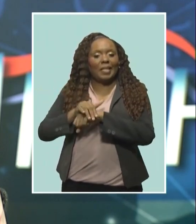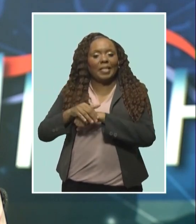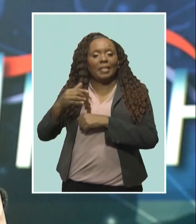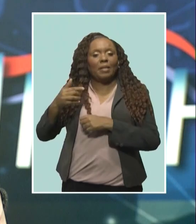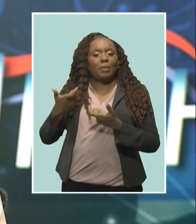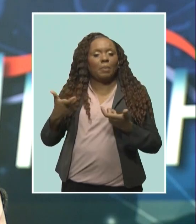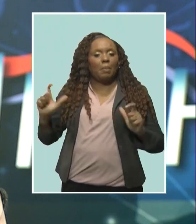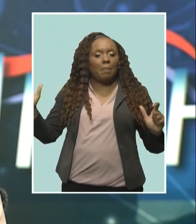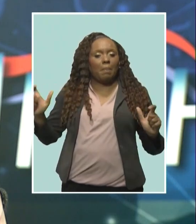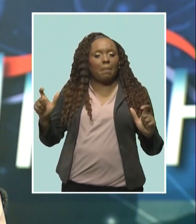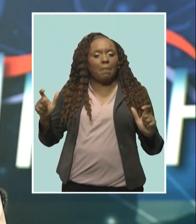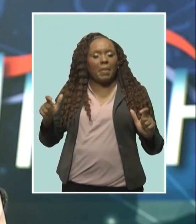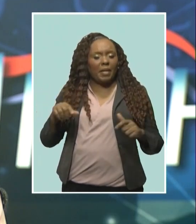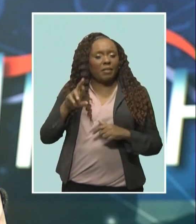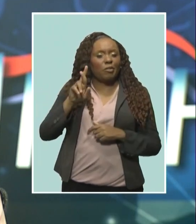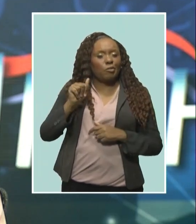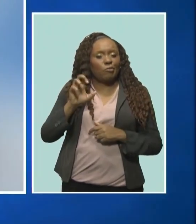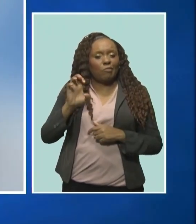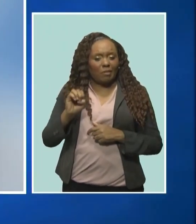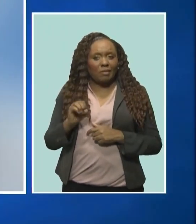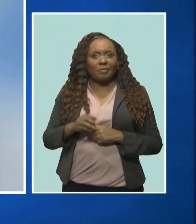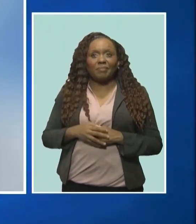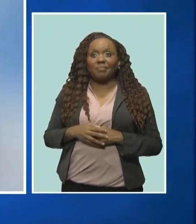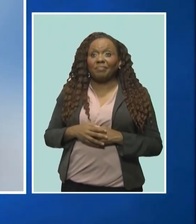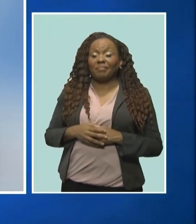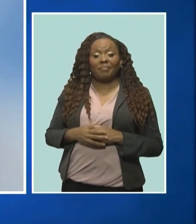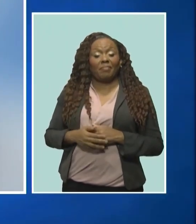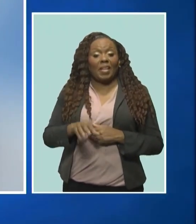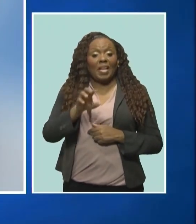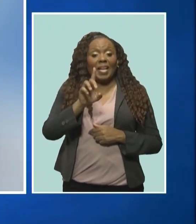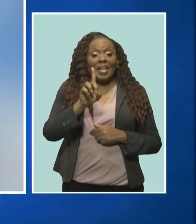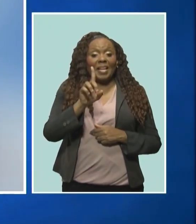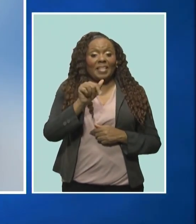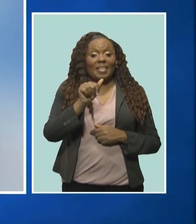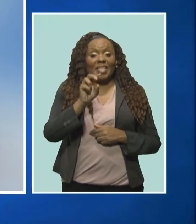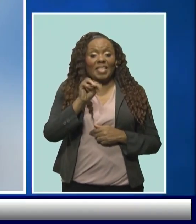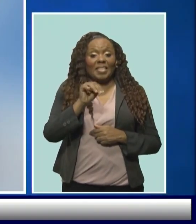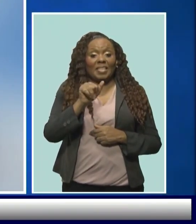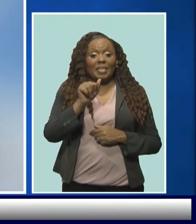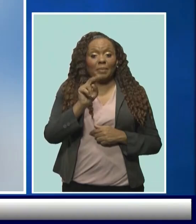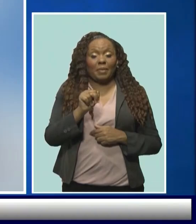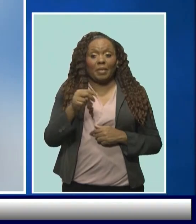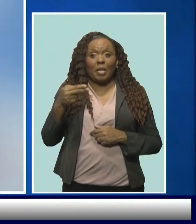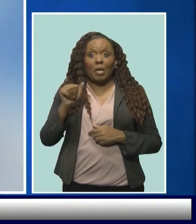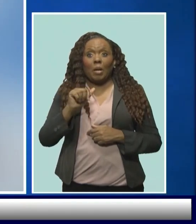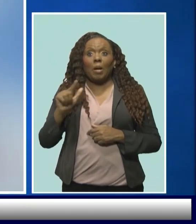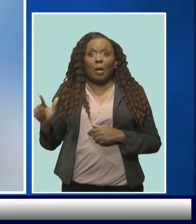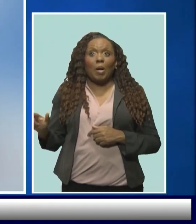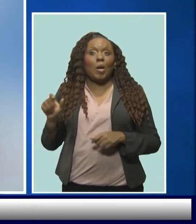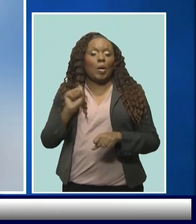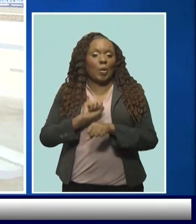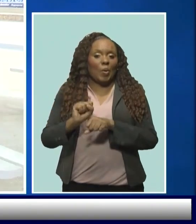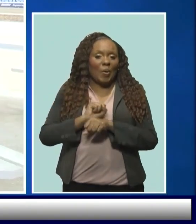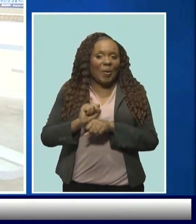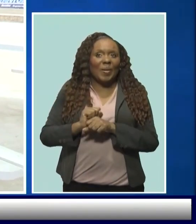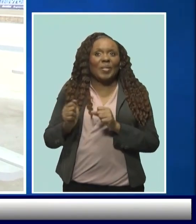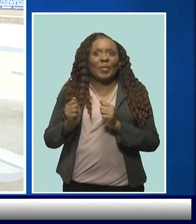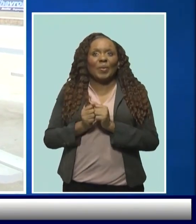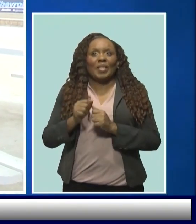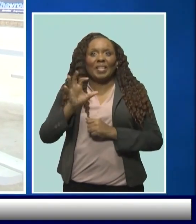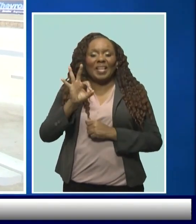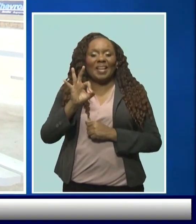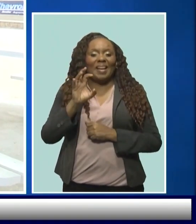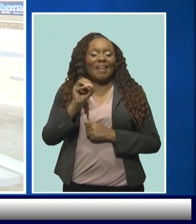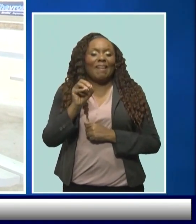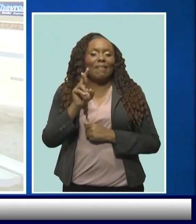had to say. Damian Hall is living the dream as a Formula One correspondent. Mr. Hall